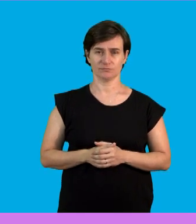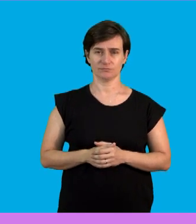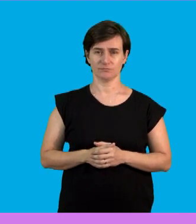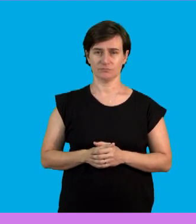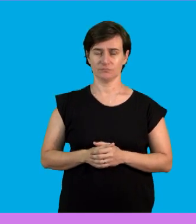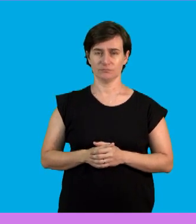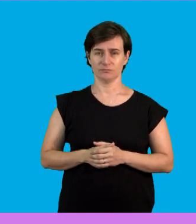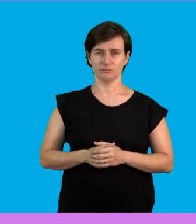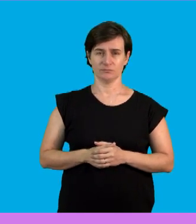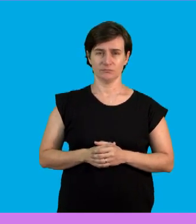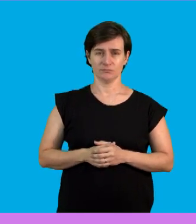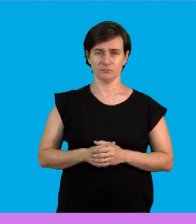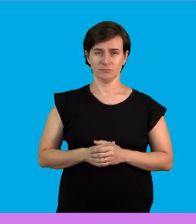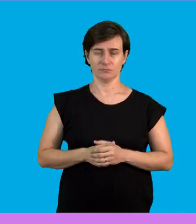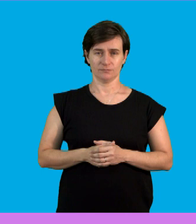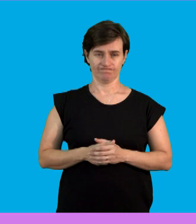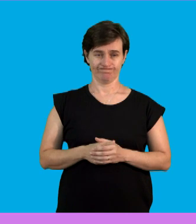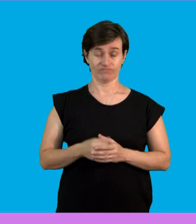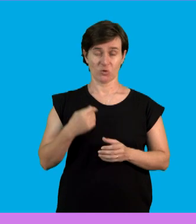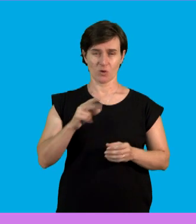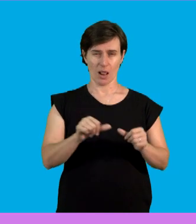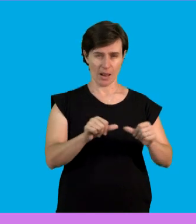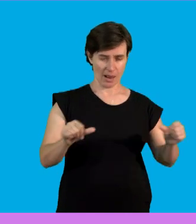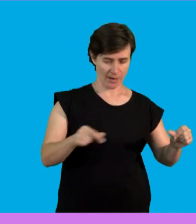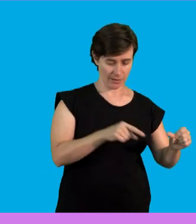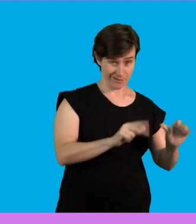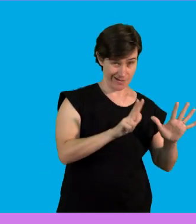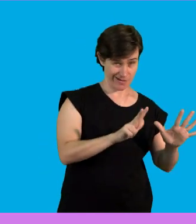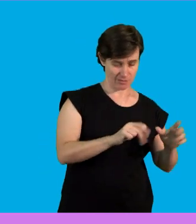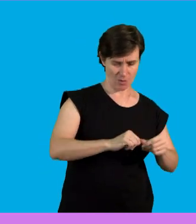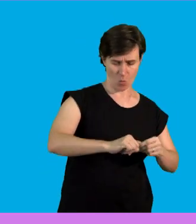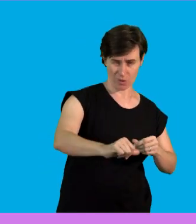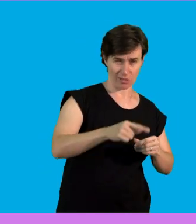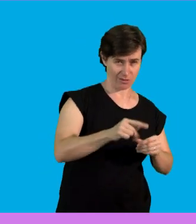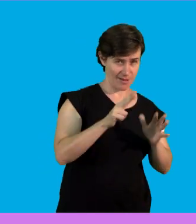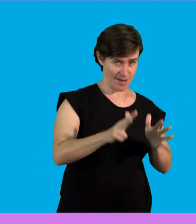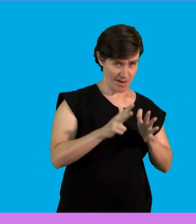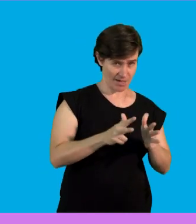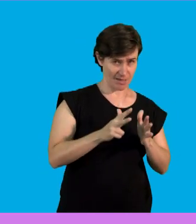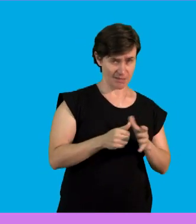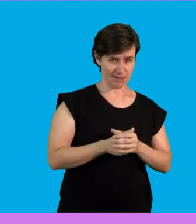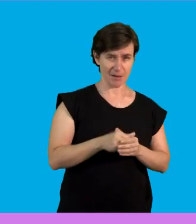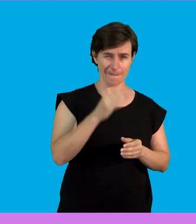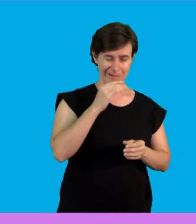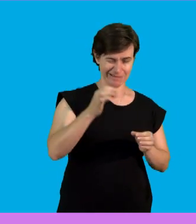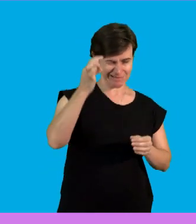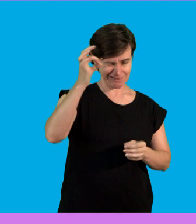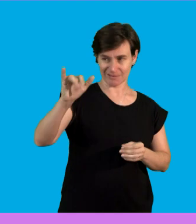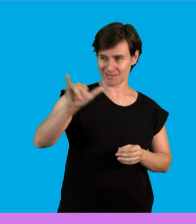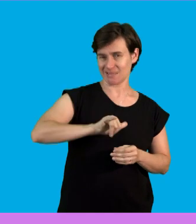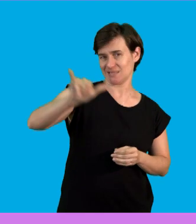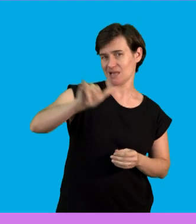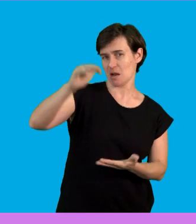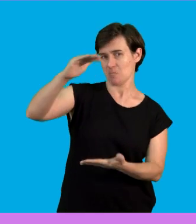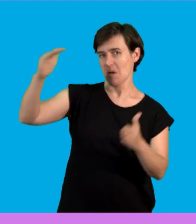Now, if we look at the length and the width, we can see that there is exactly